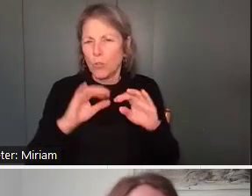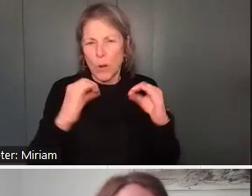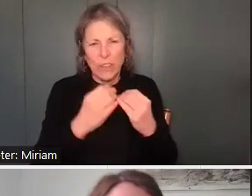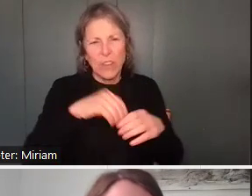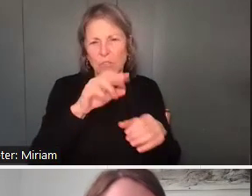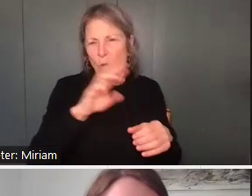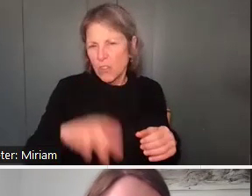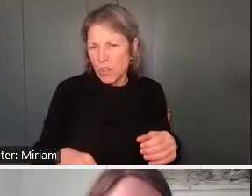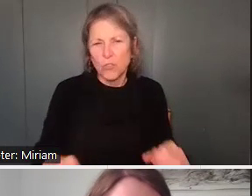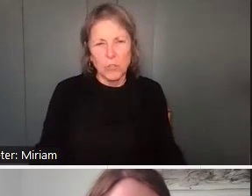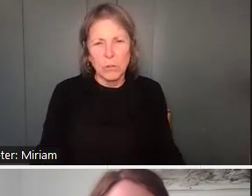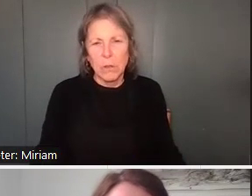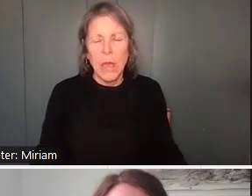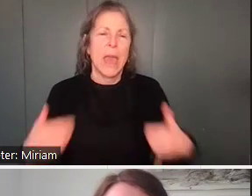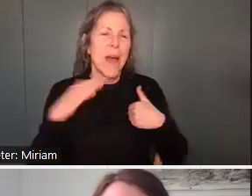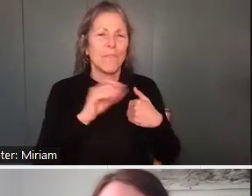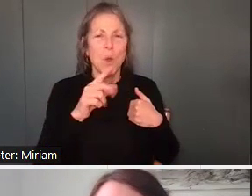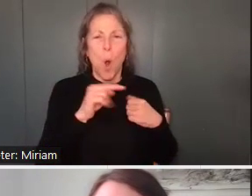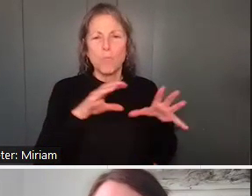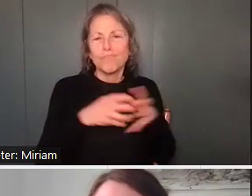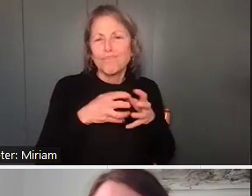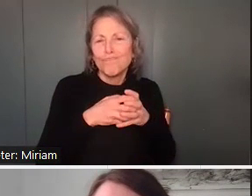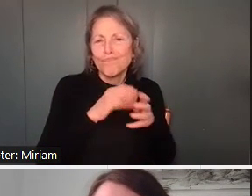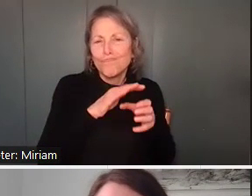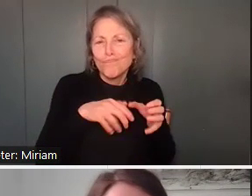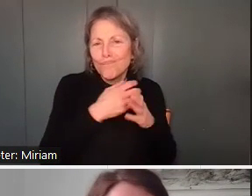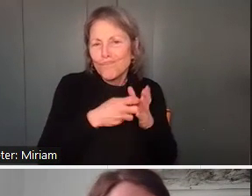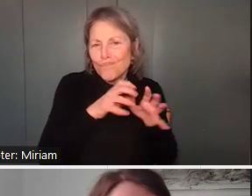organizations. They have their own little like clique. Okay.